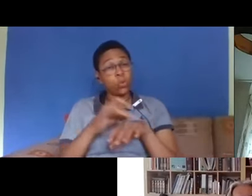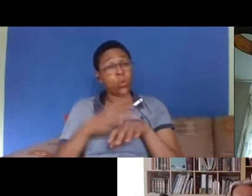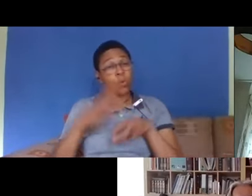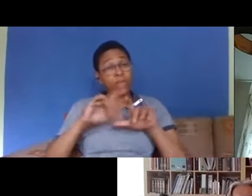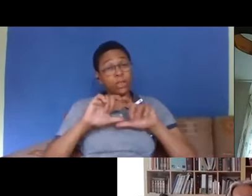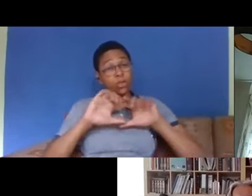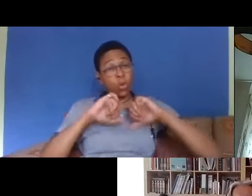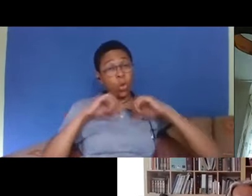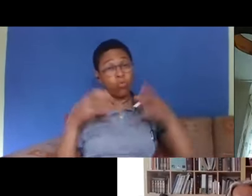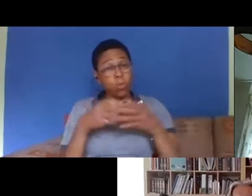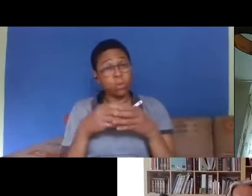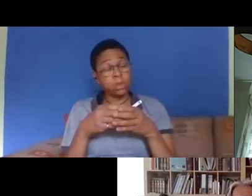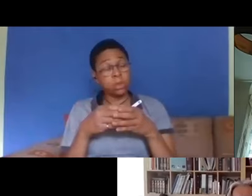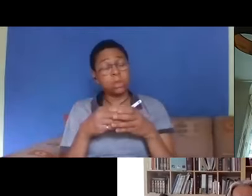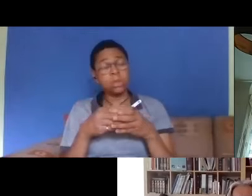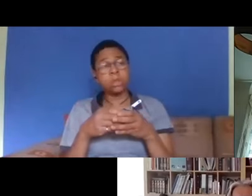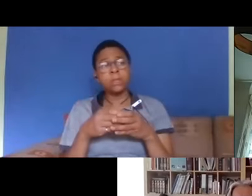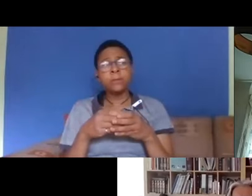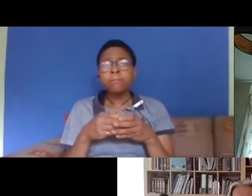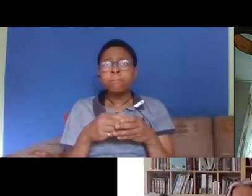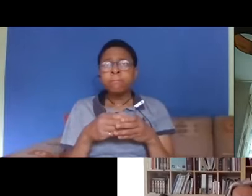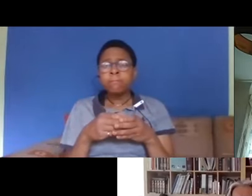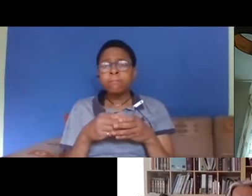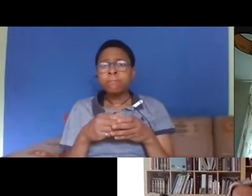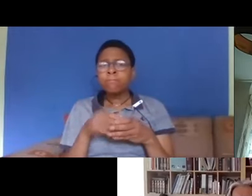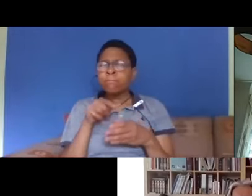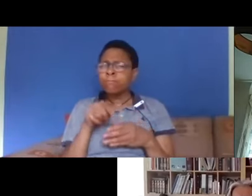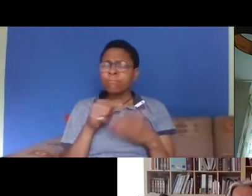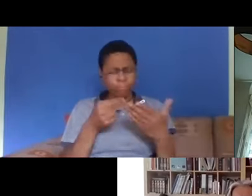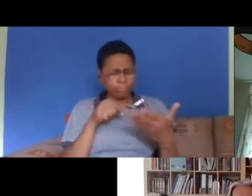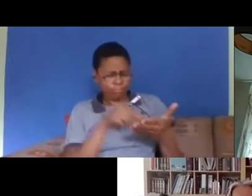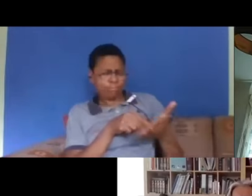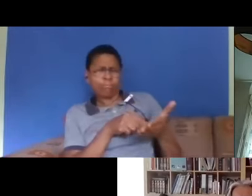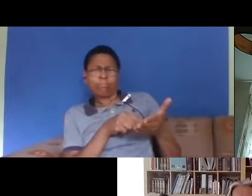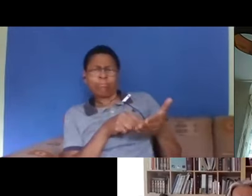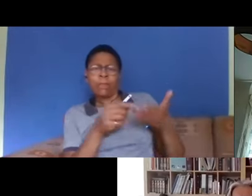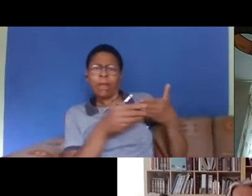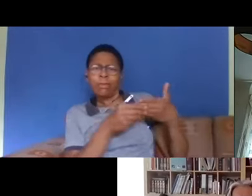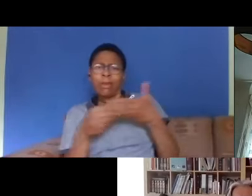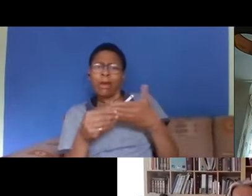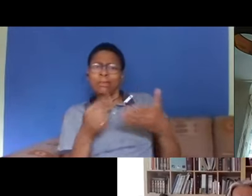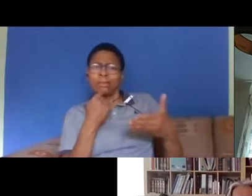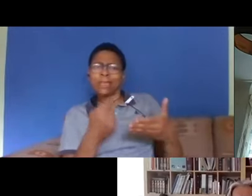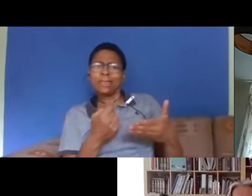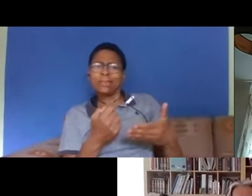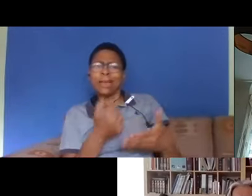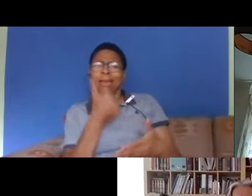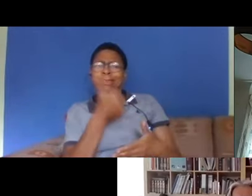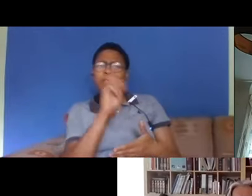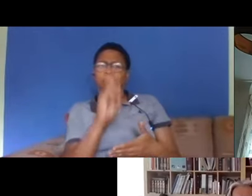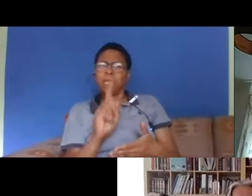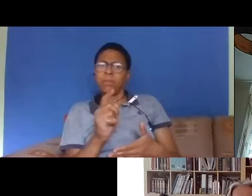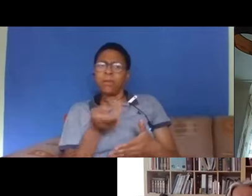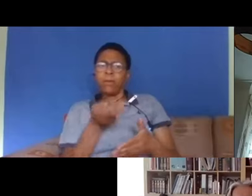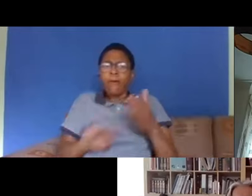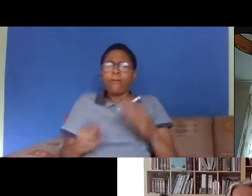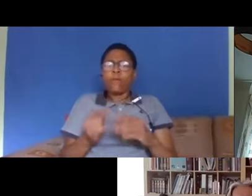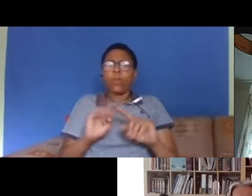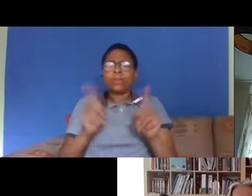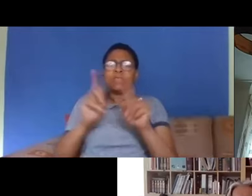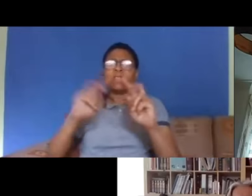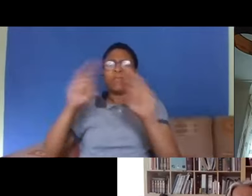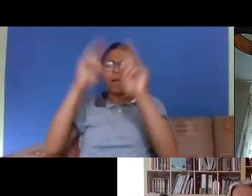does the guidance on no more than 6 people from 2 households meeting apply when bringing dancers back to the